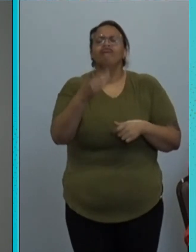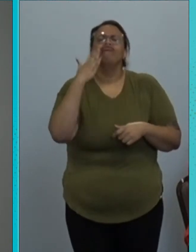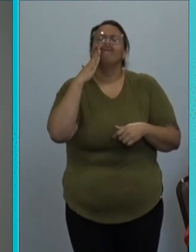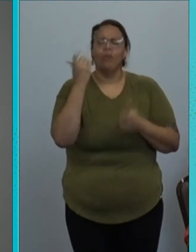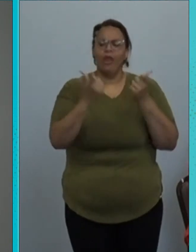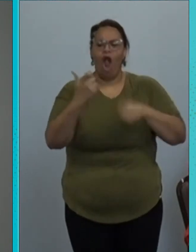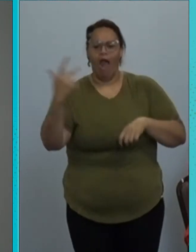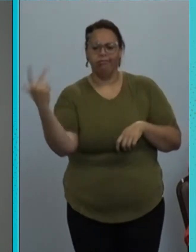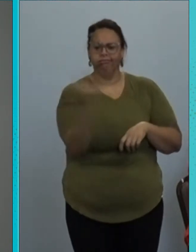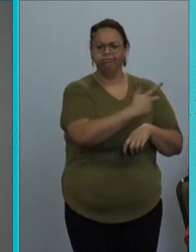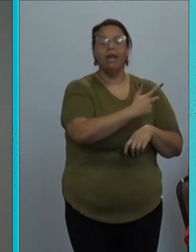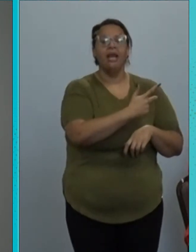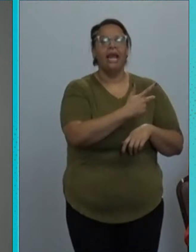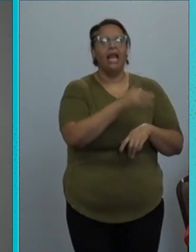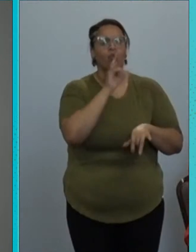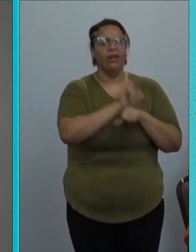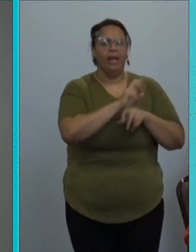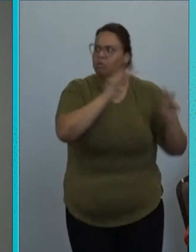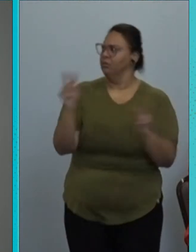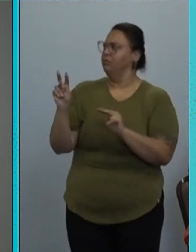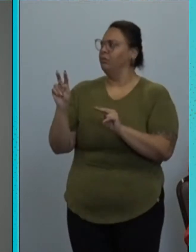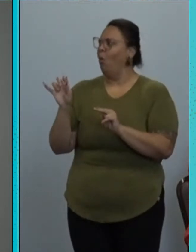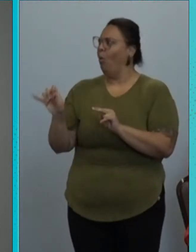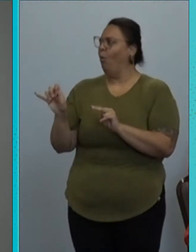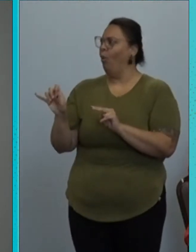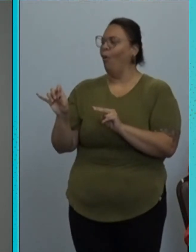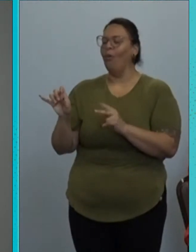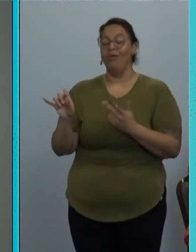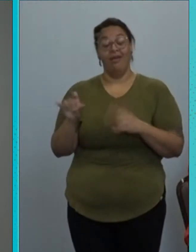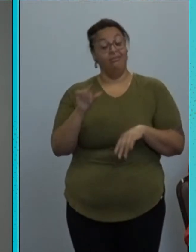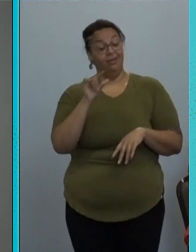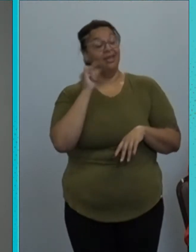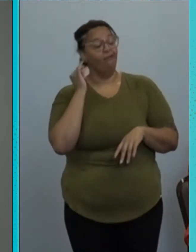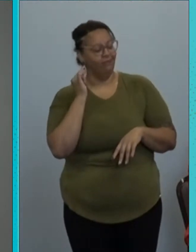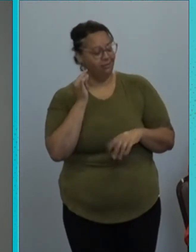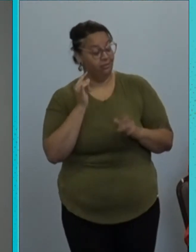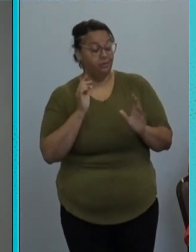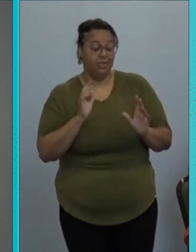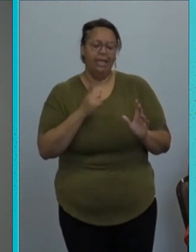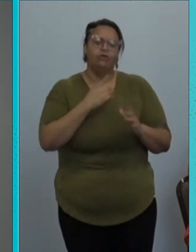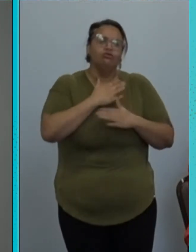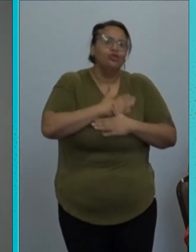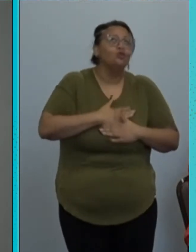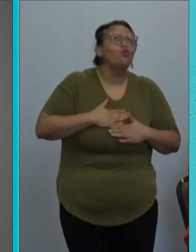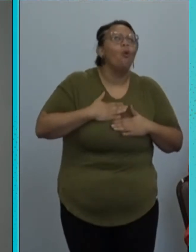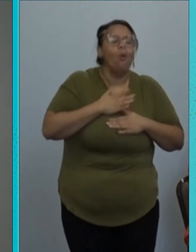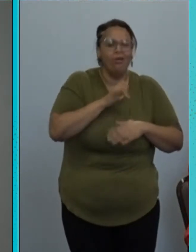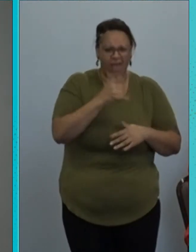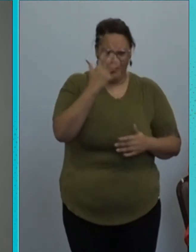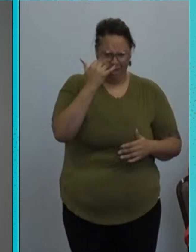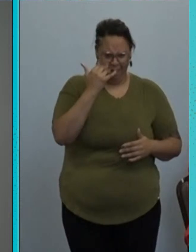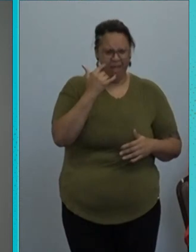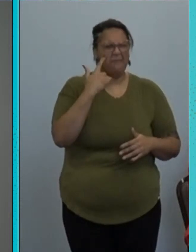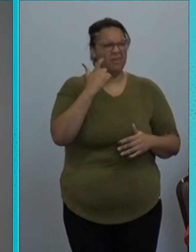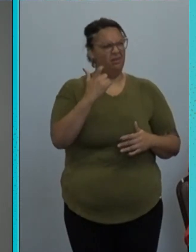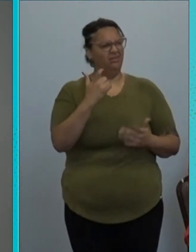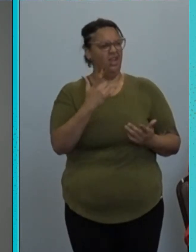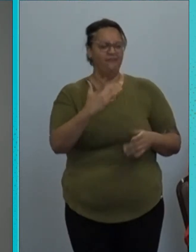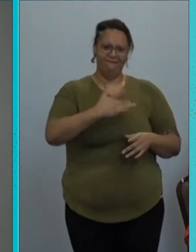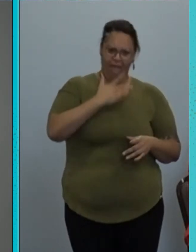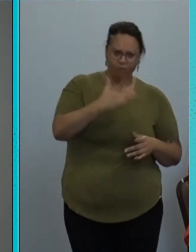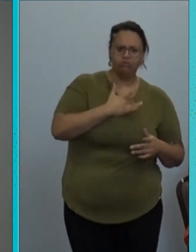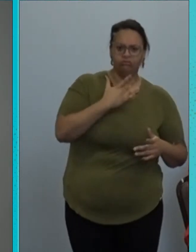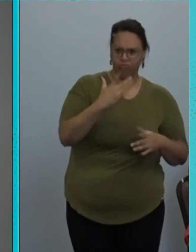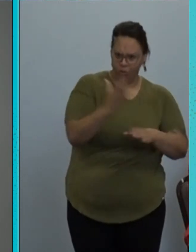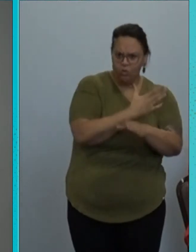drives by. And Galvin he enjoyed that because he sort of felt the music,